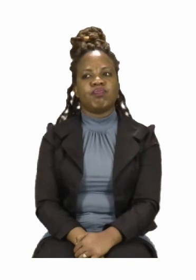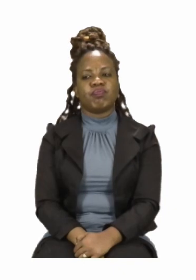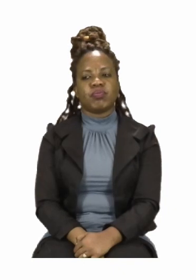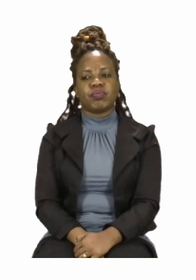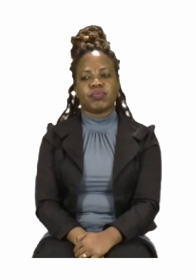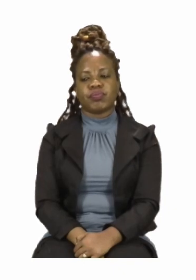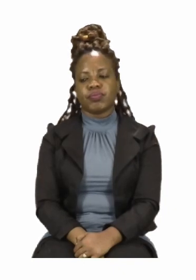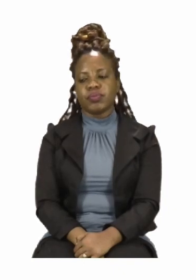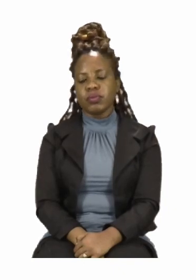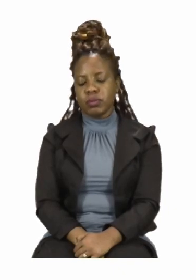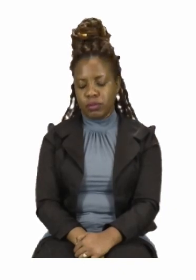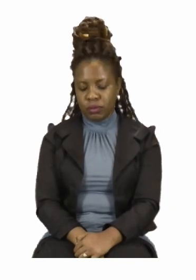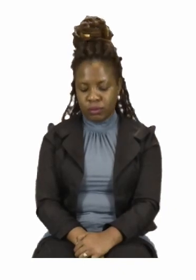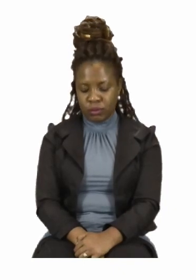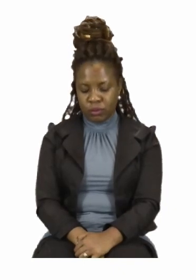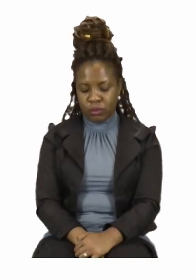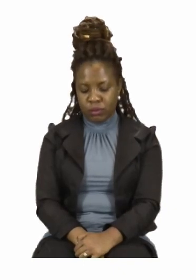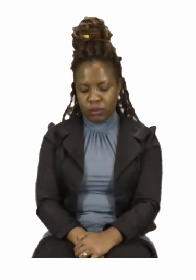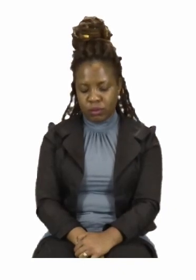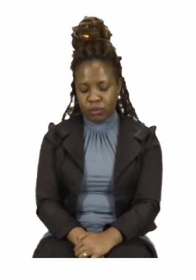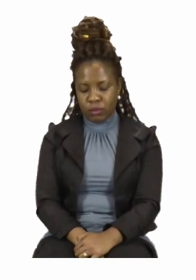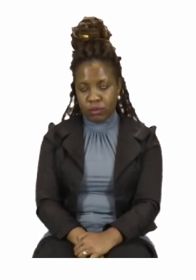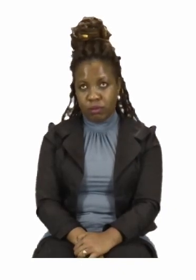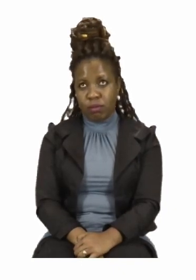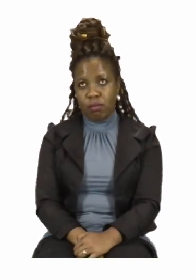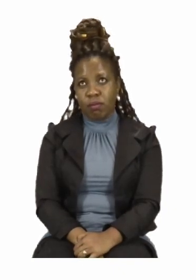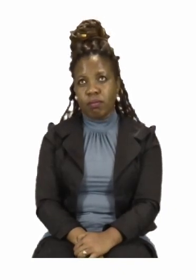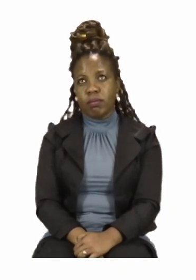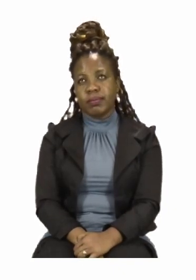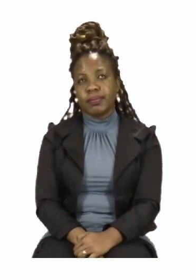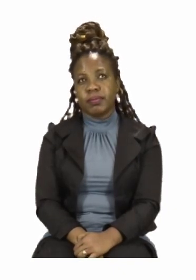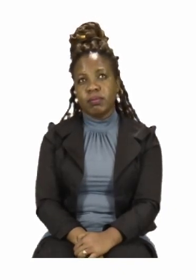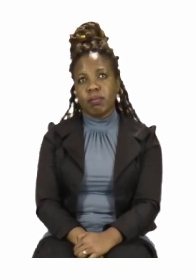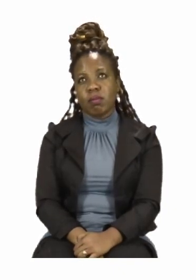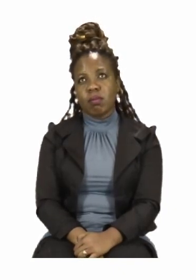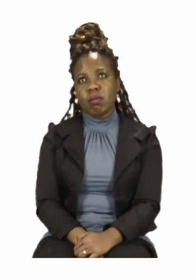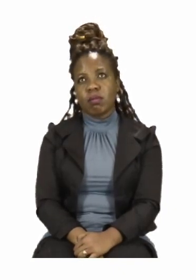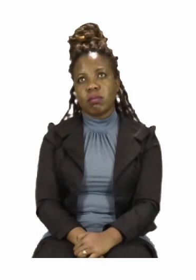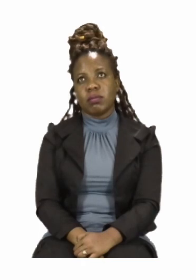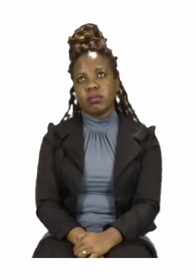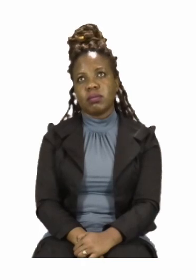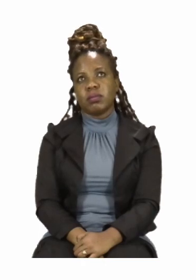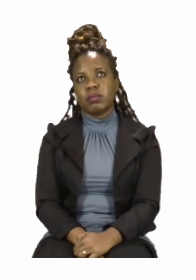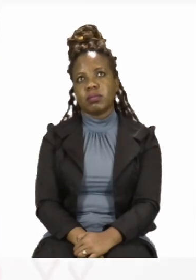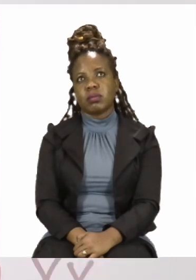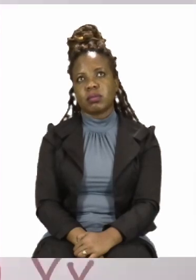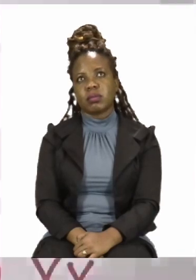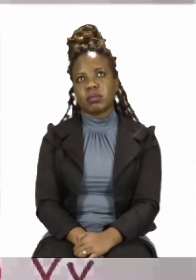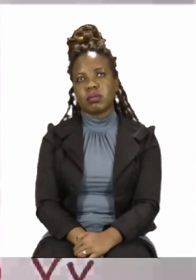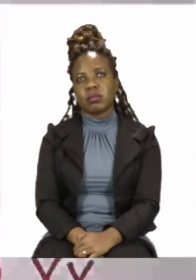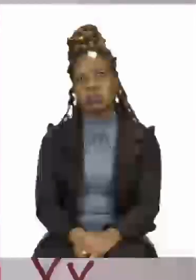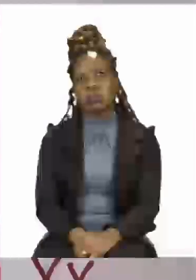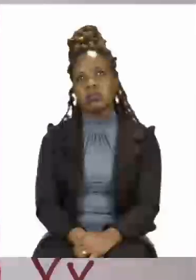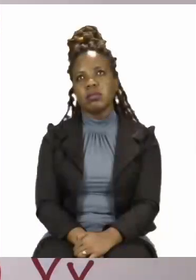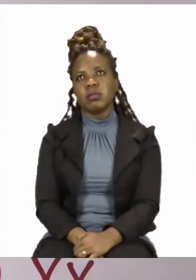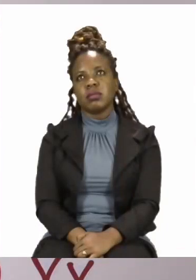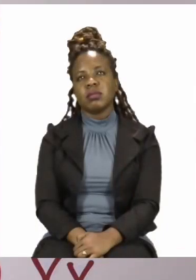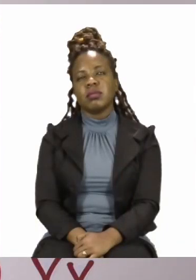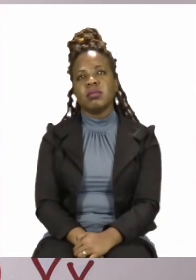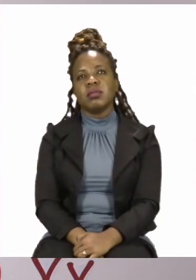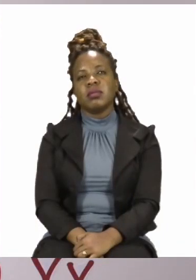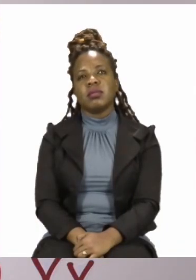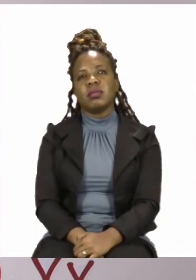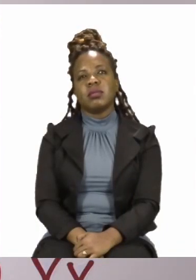am I? Now let's take a look at the board. We have said the word bun, and